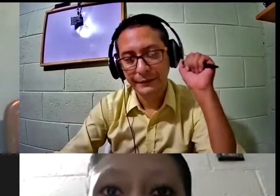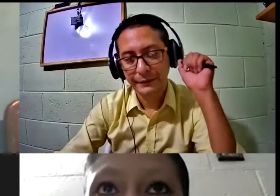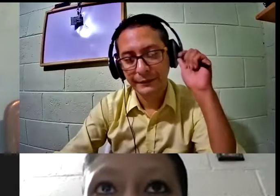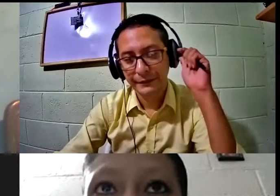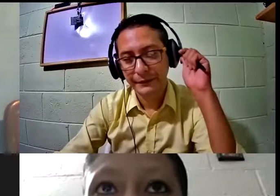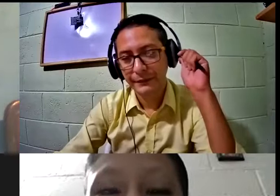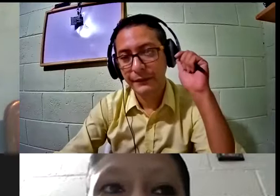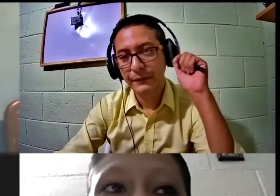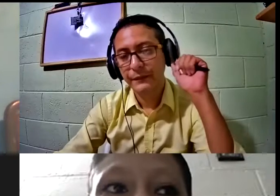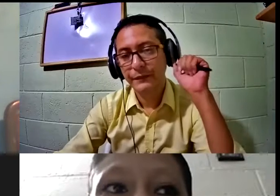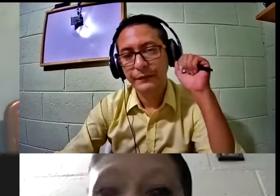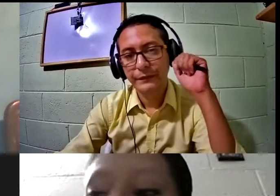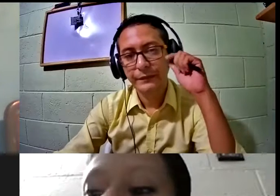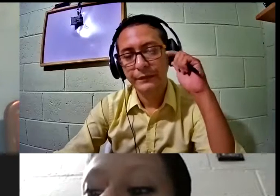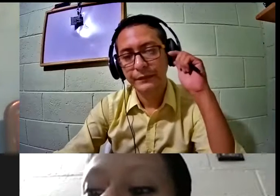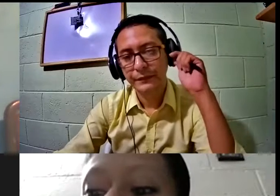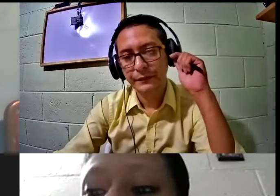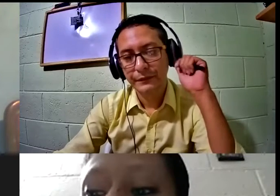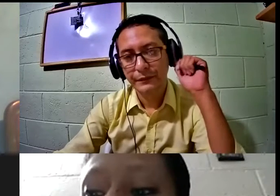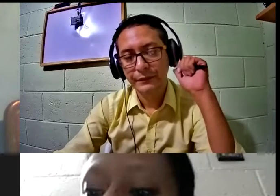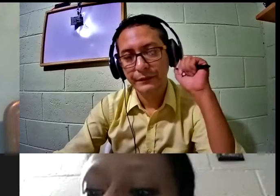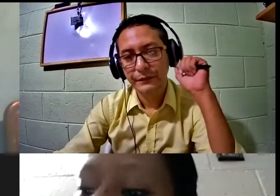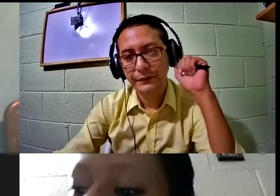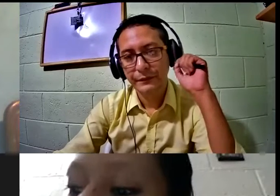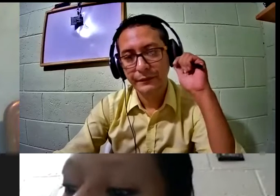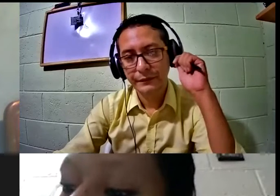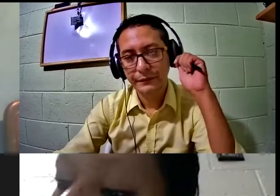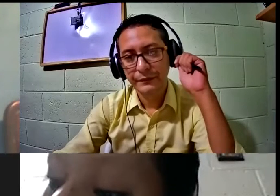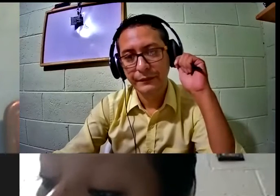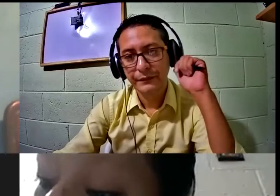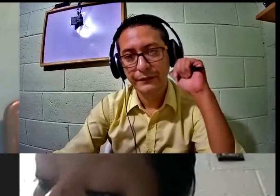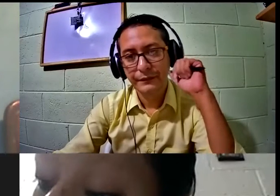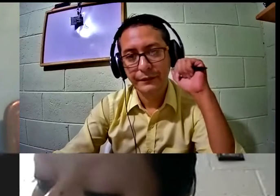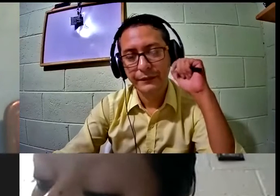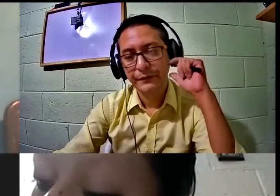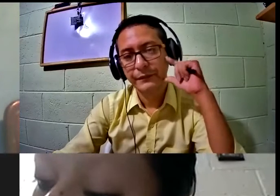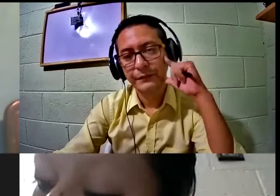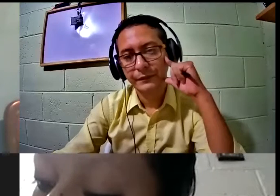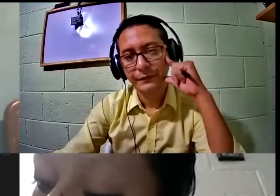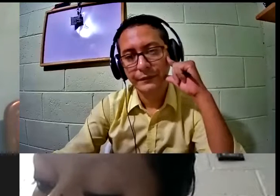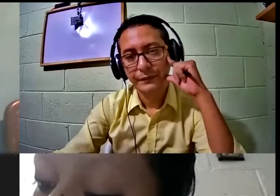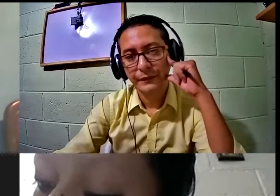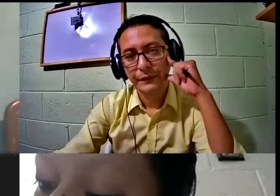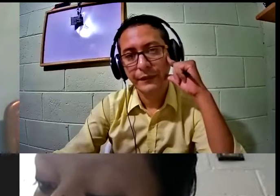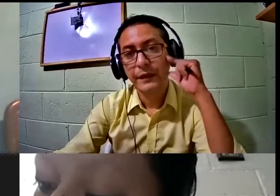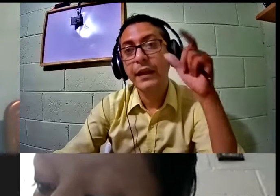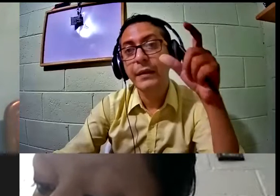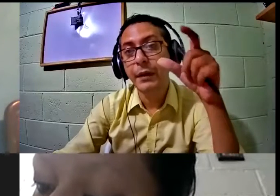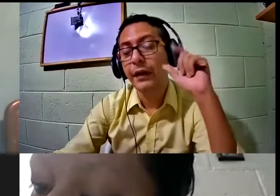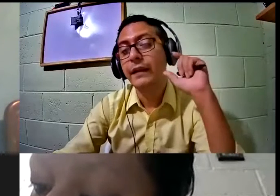es. Entonces, plan and deliver. Correcto. Plan and deliver.